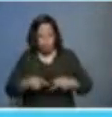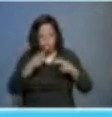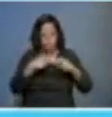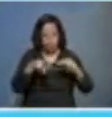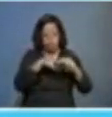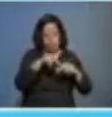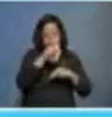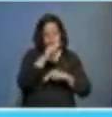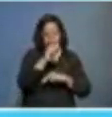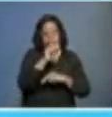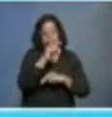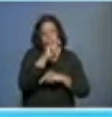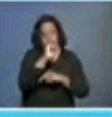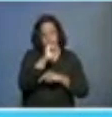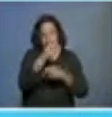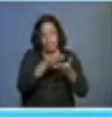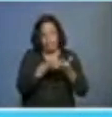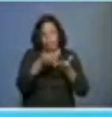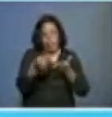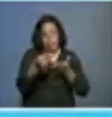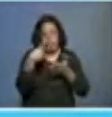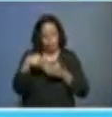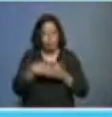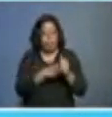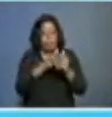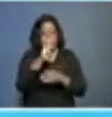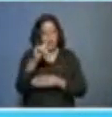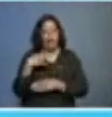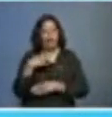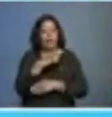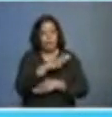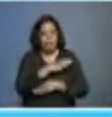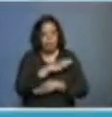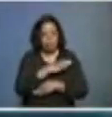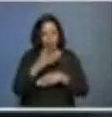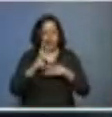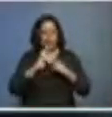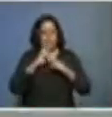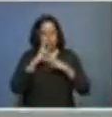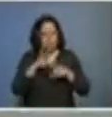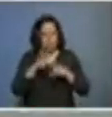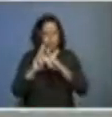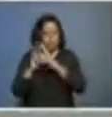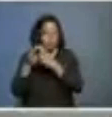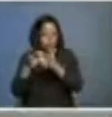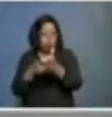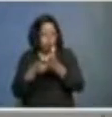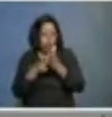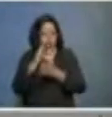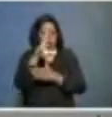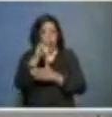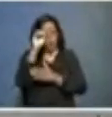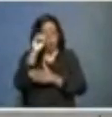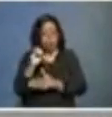increase in taxi fares, as she has to be guided by Cabinet. Her response to the Bahamas Taxi Cab Union's request for a